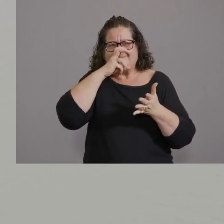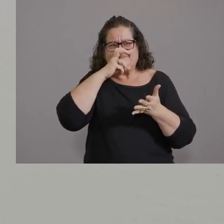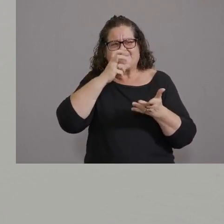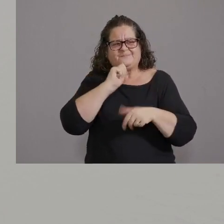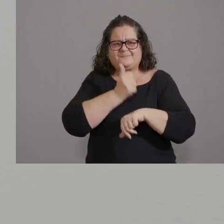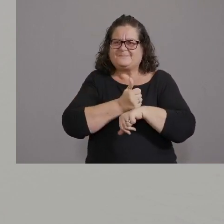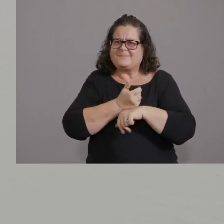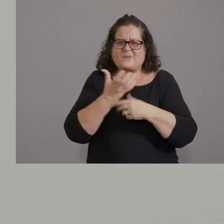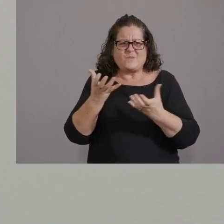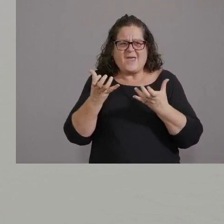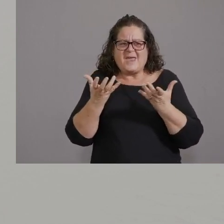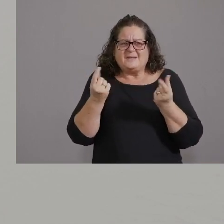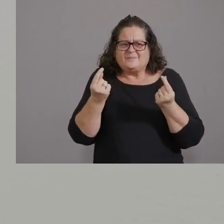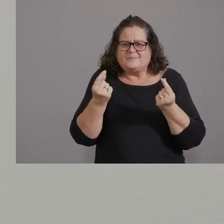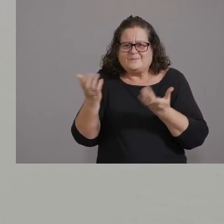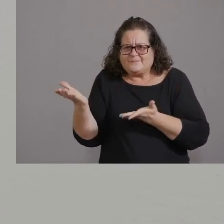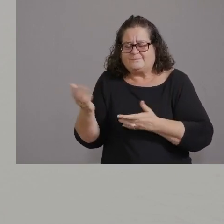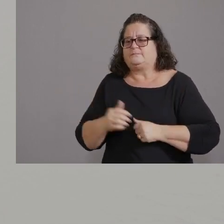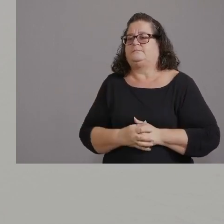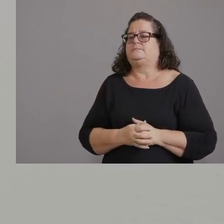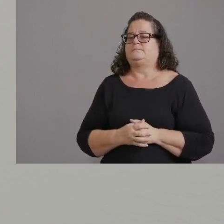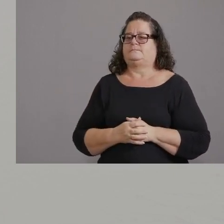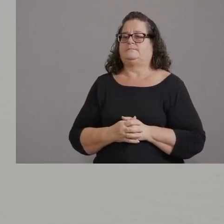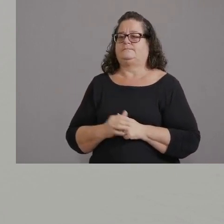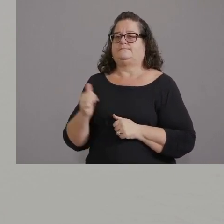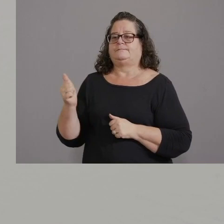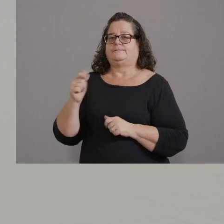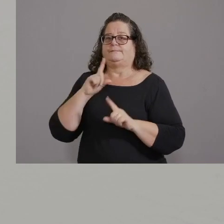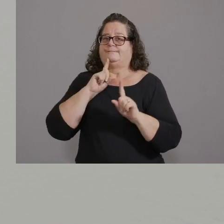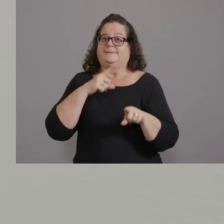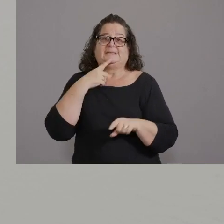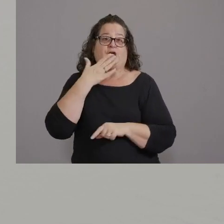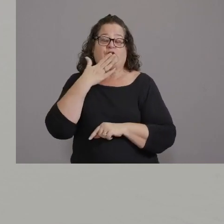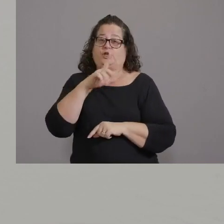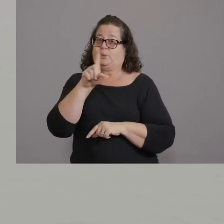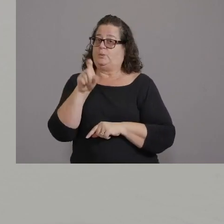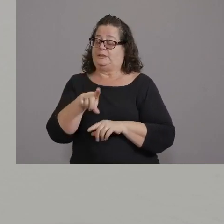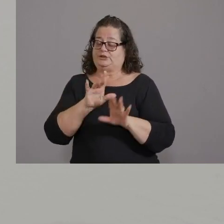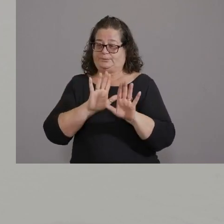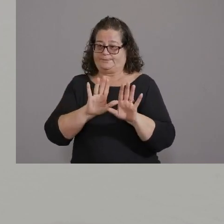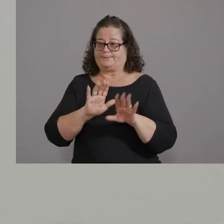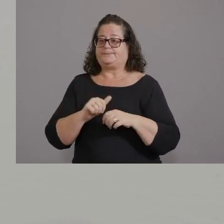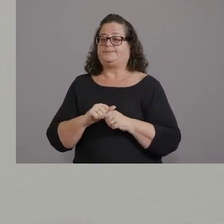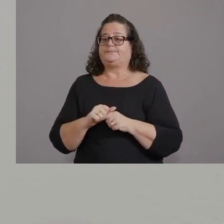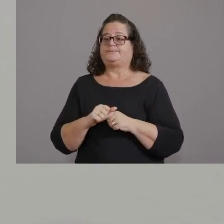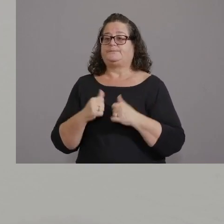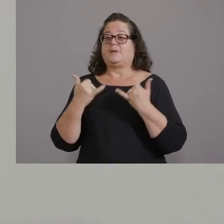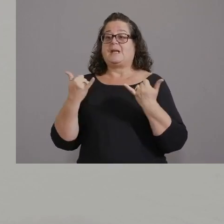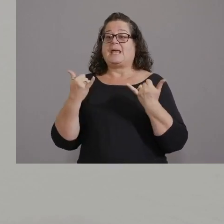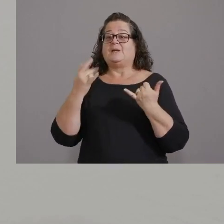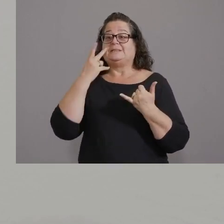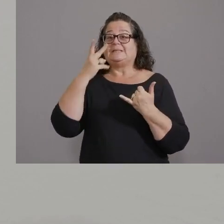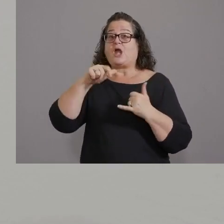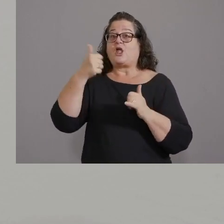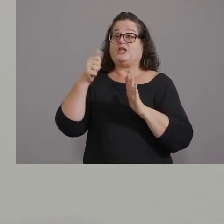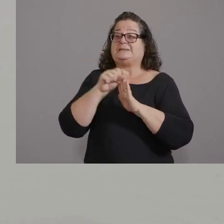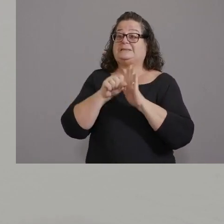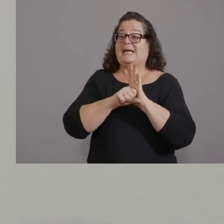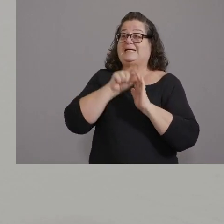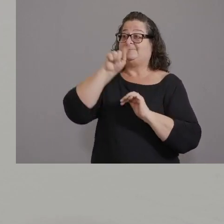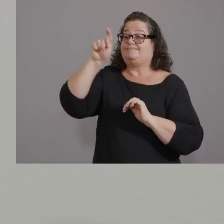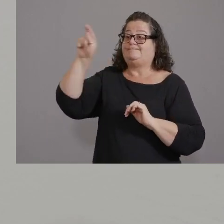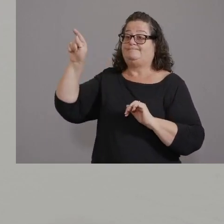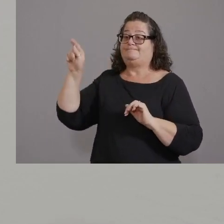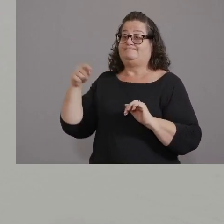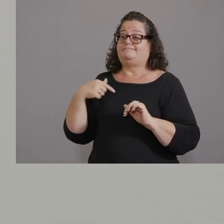great question. I think one of the issues is, as we look around, a lot of the other states are experiencing the same thing.